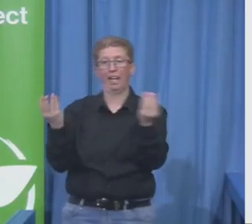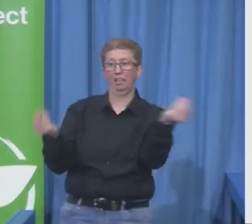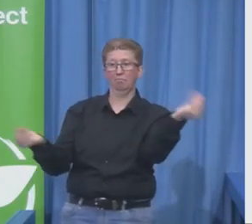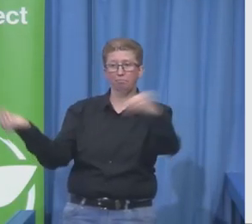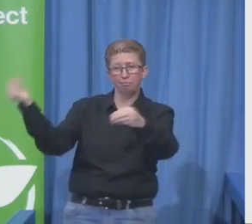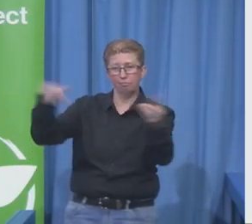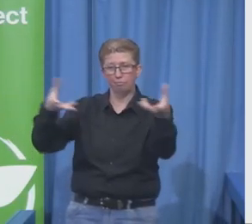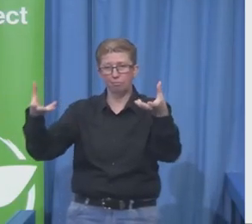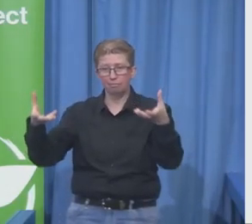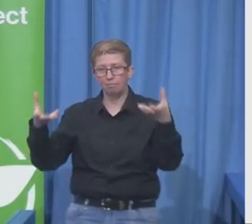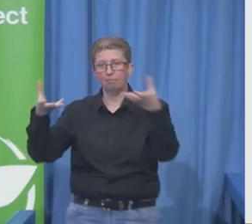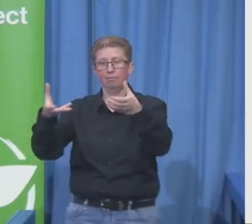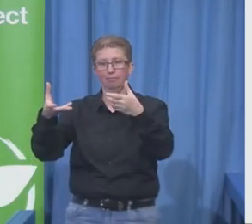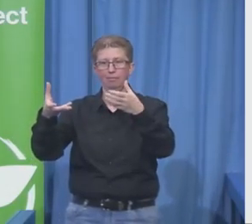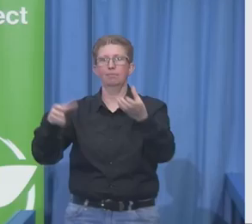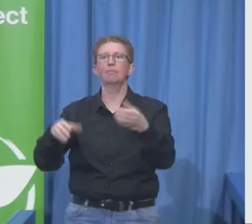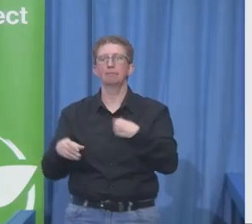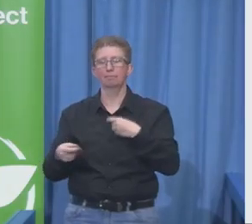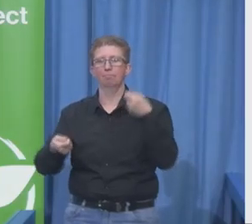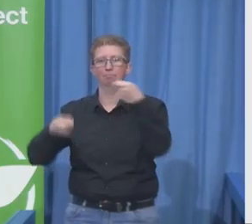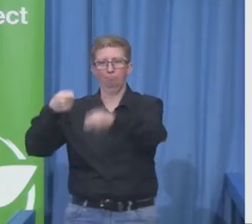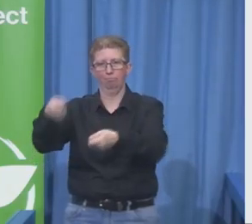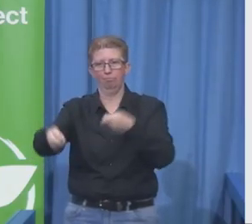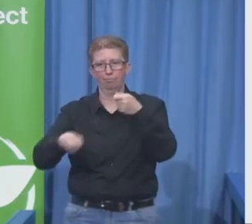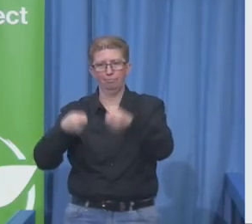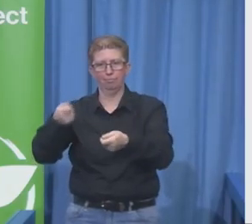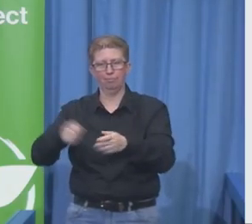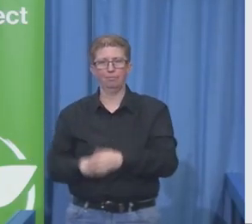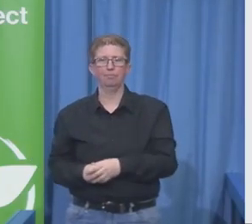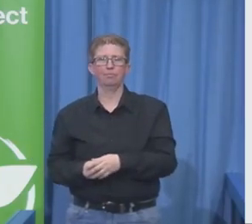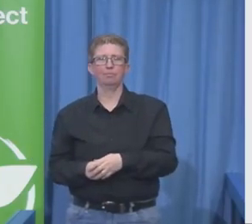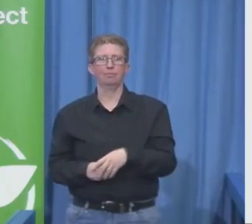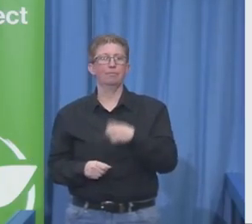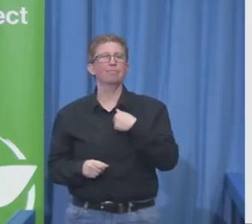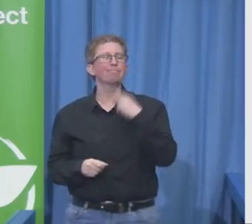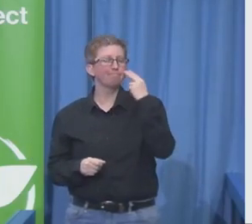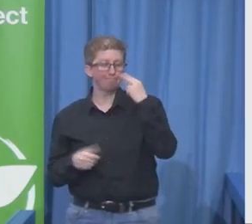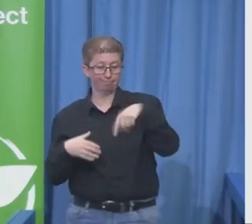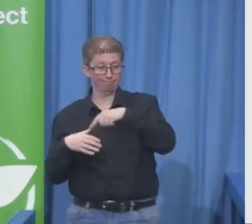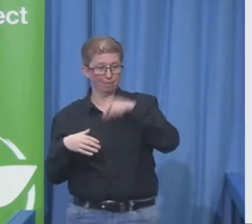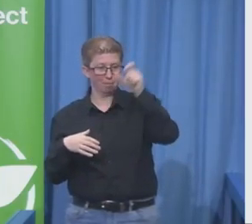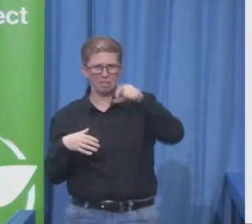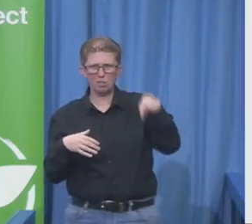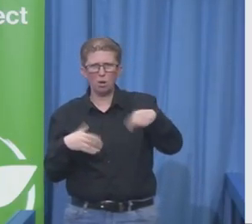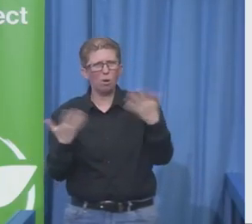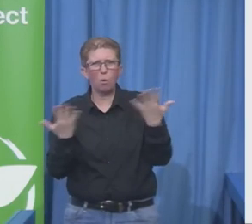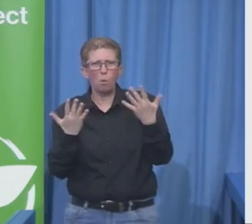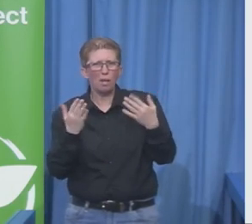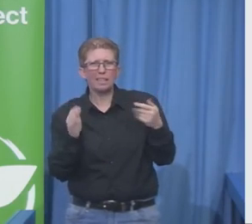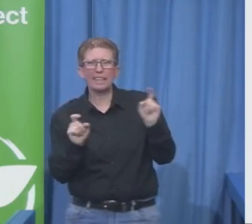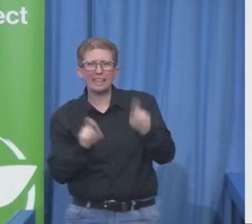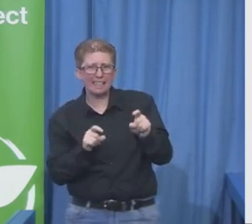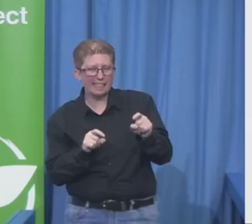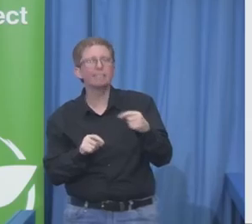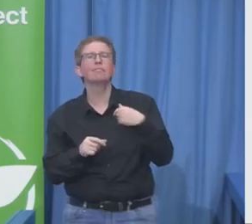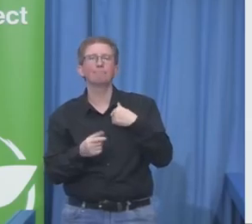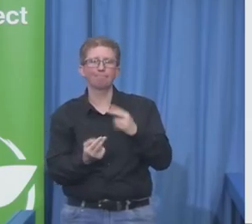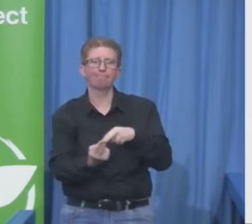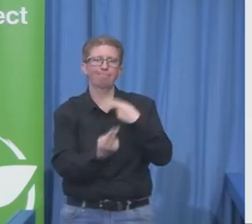internal workflows, our intranet portal, accessible to every